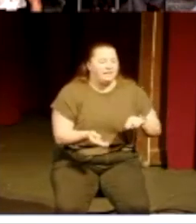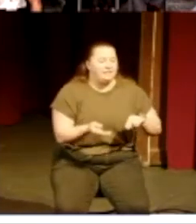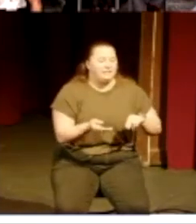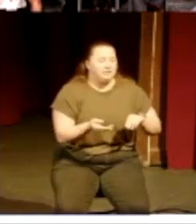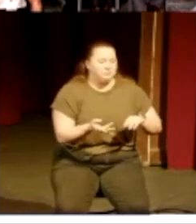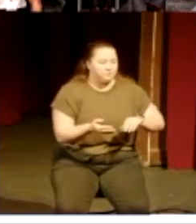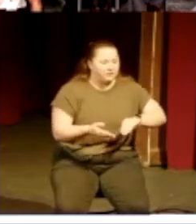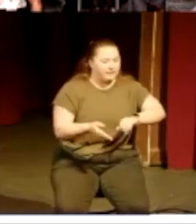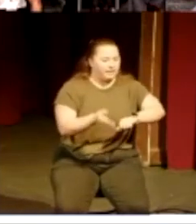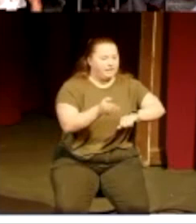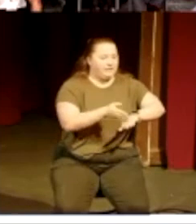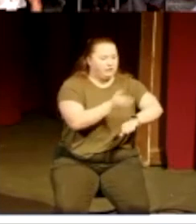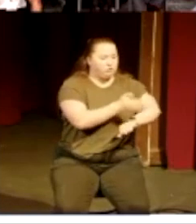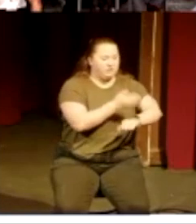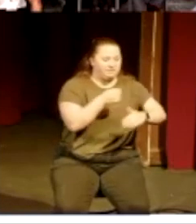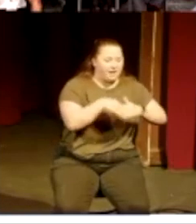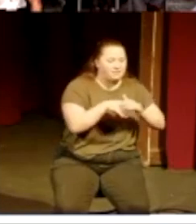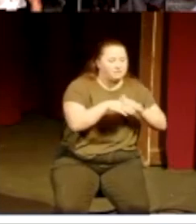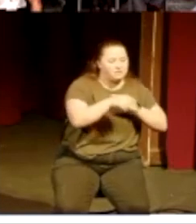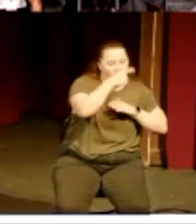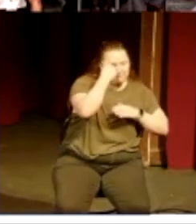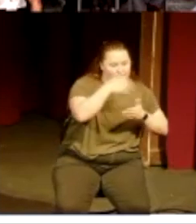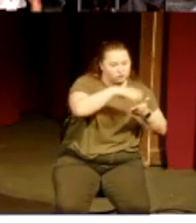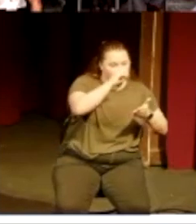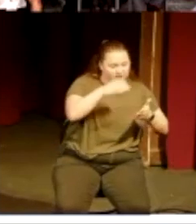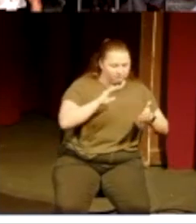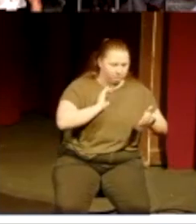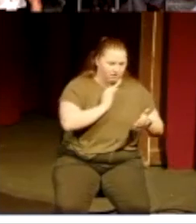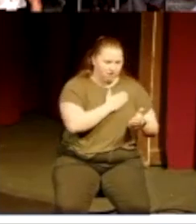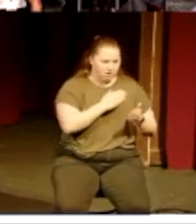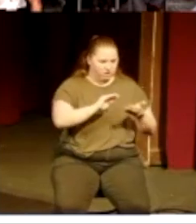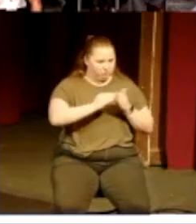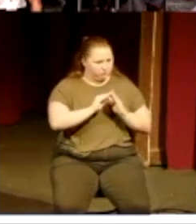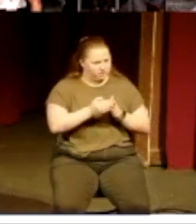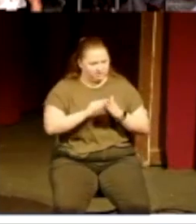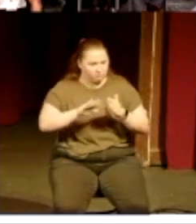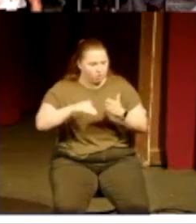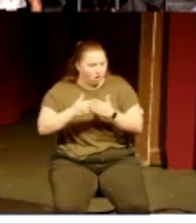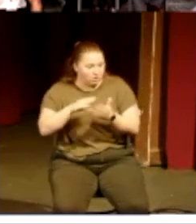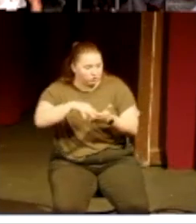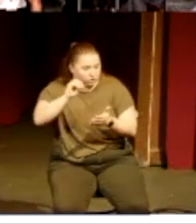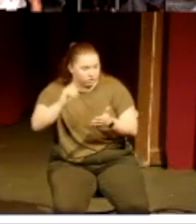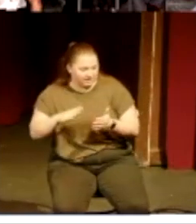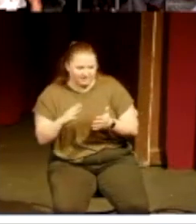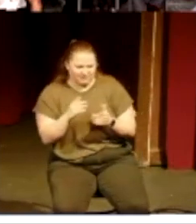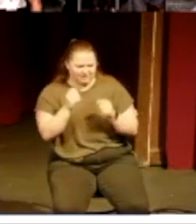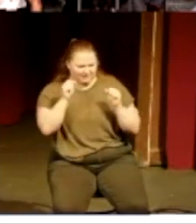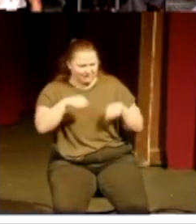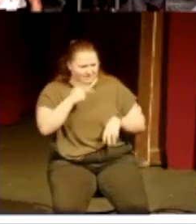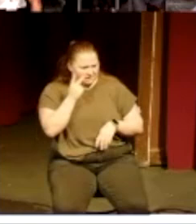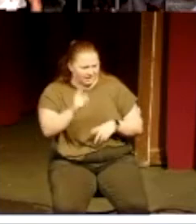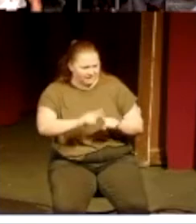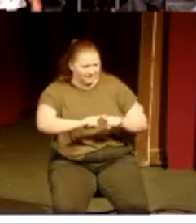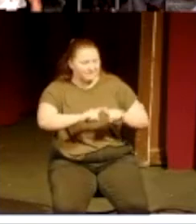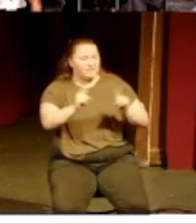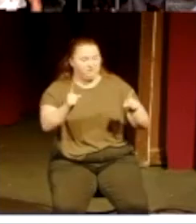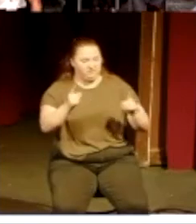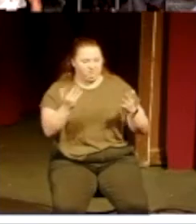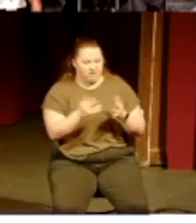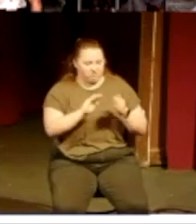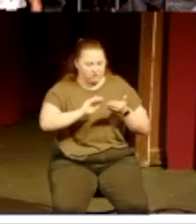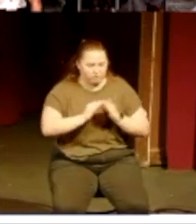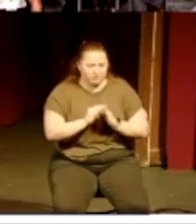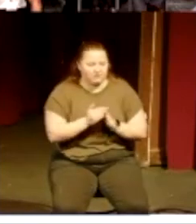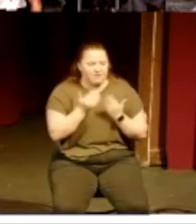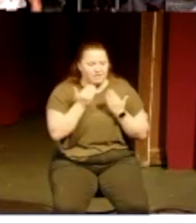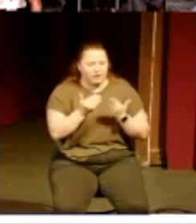then continue to do the things that we do for all of our students. We can really see a difference in this community. So thank you for everyone that pours